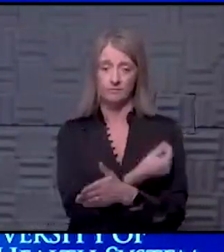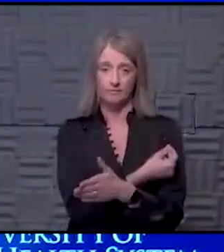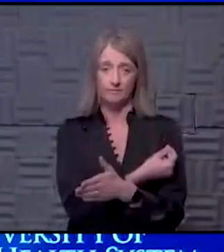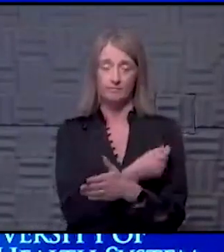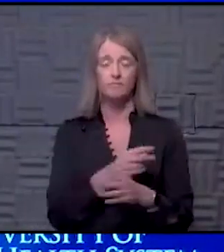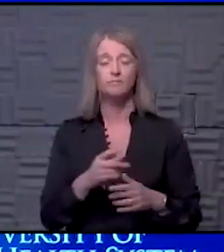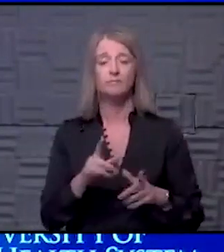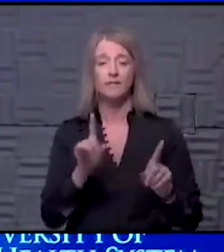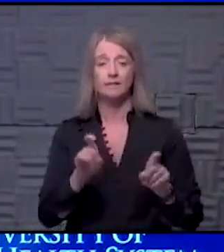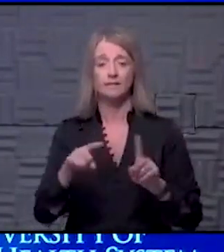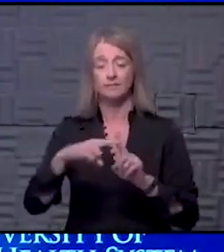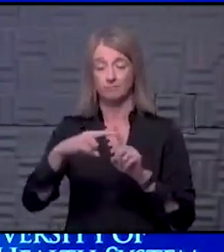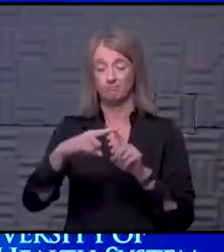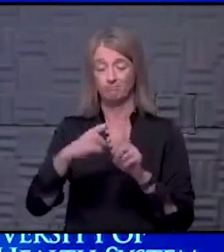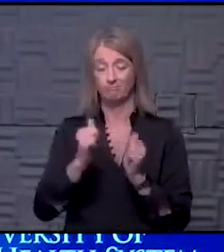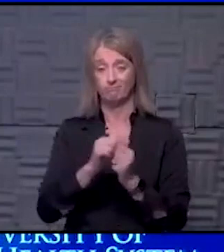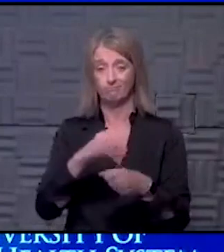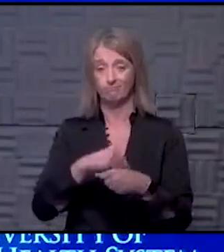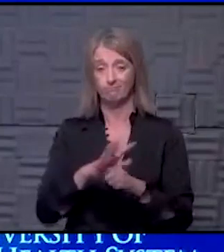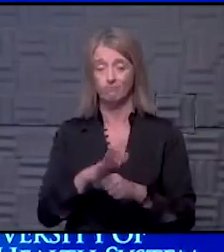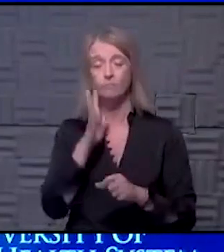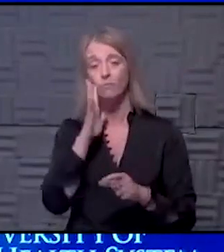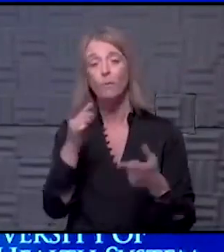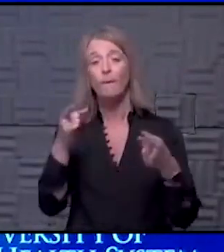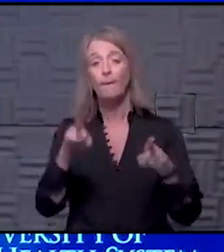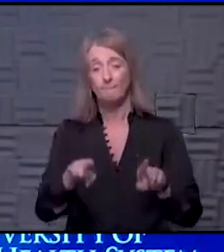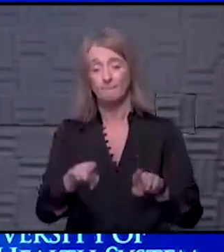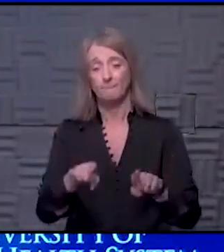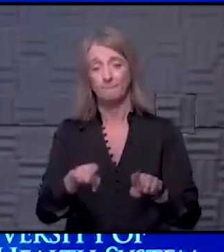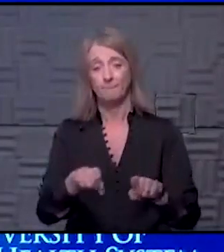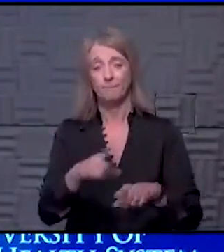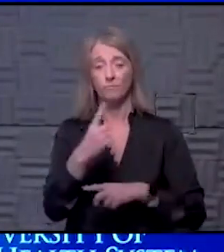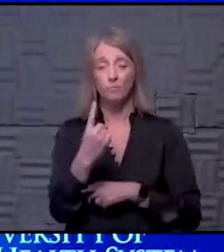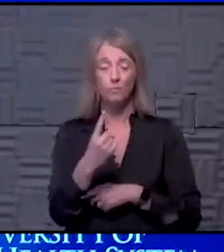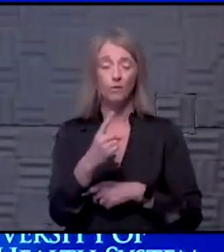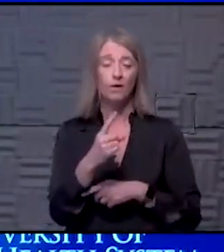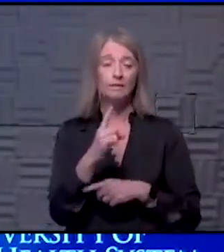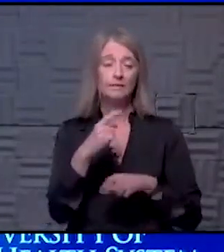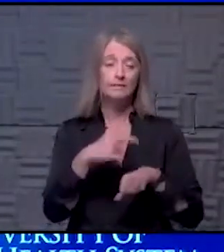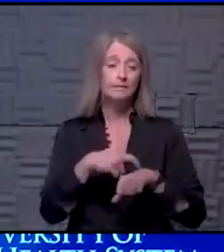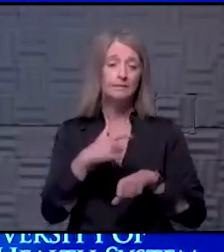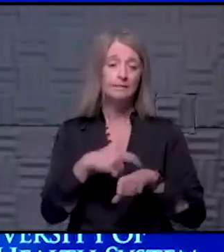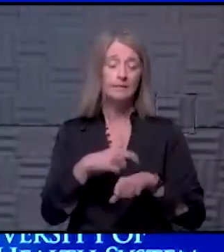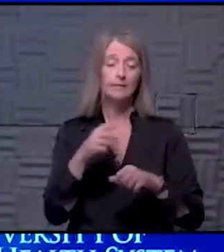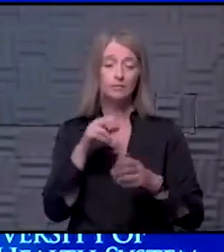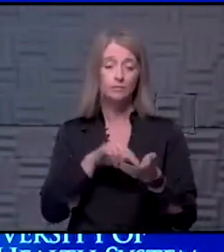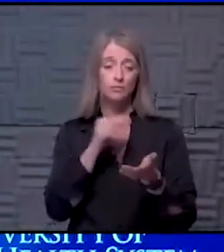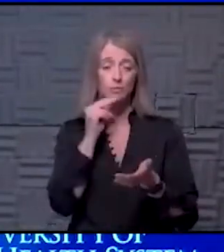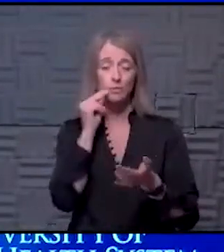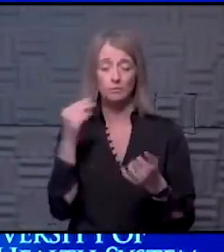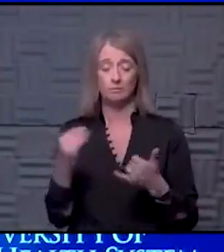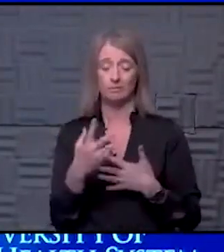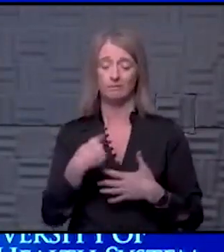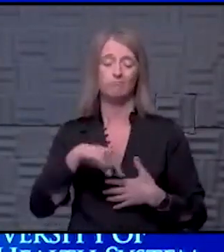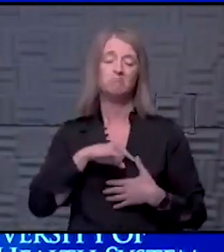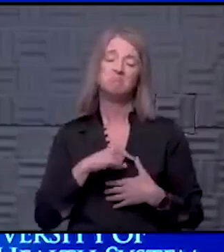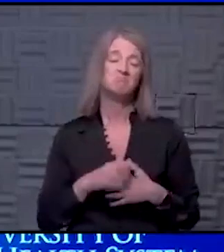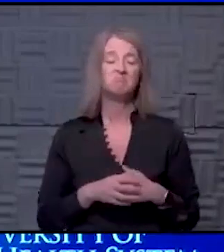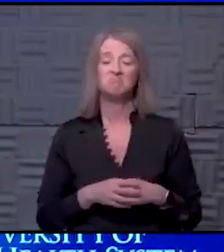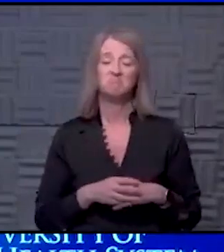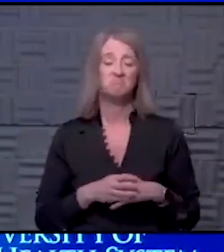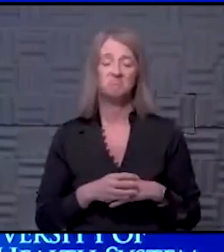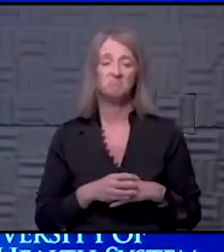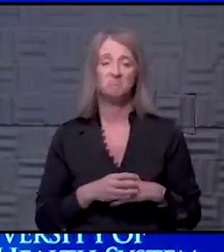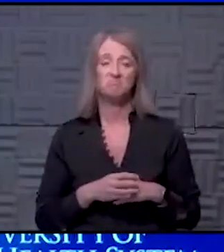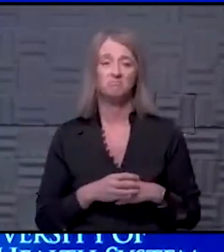then testing positive. So it will happen. A single case in a nursing home shouldn't scare any of us for any